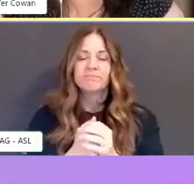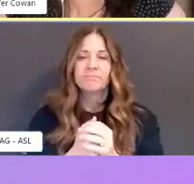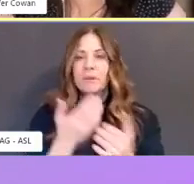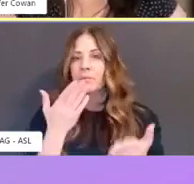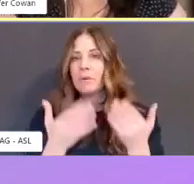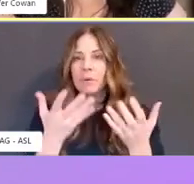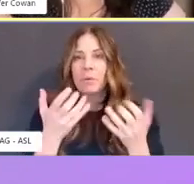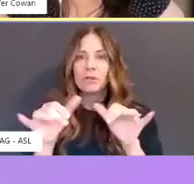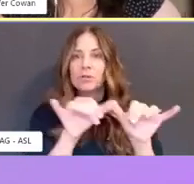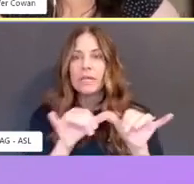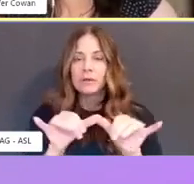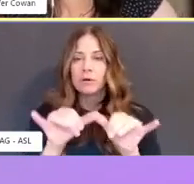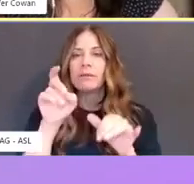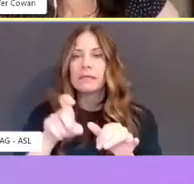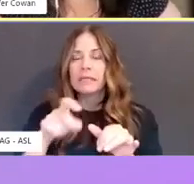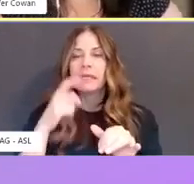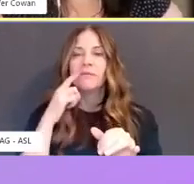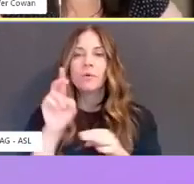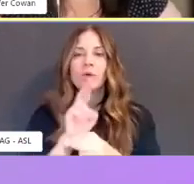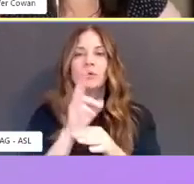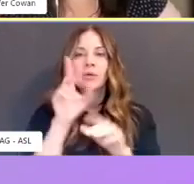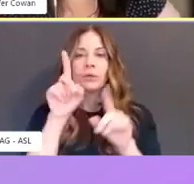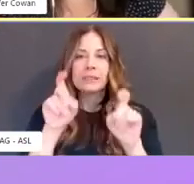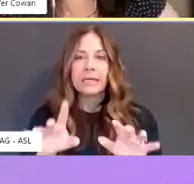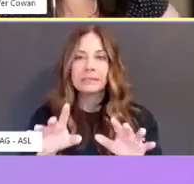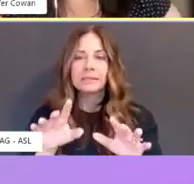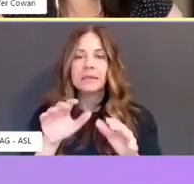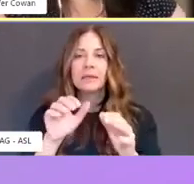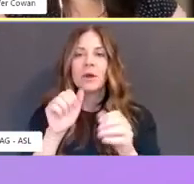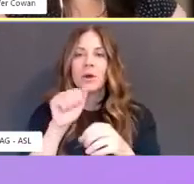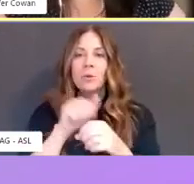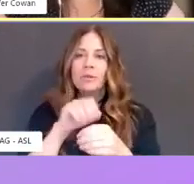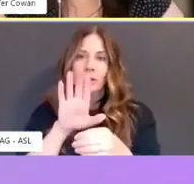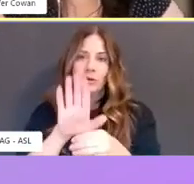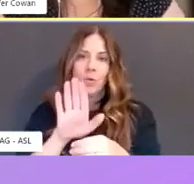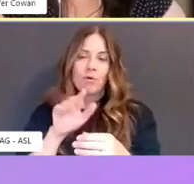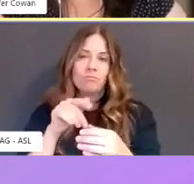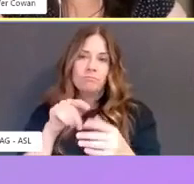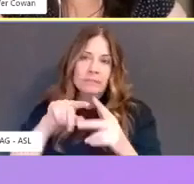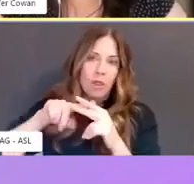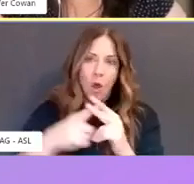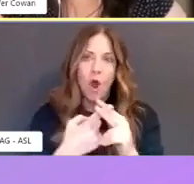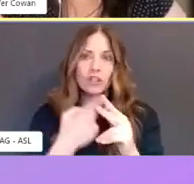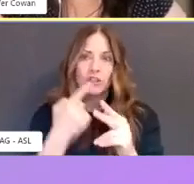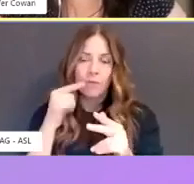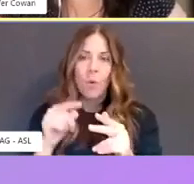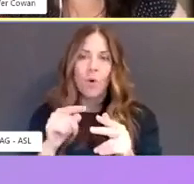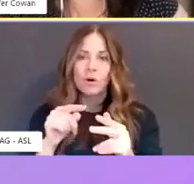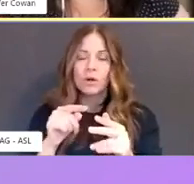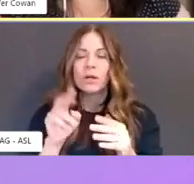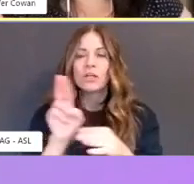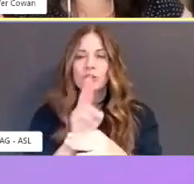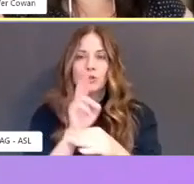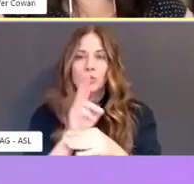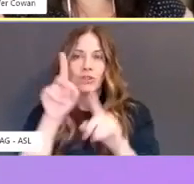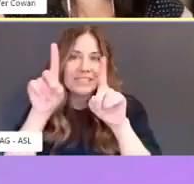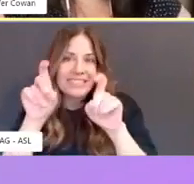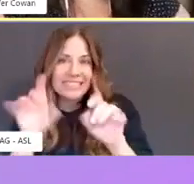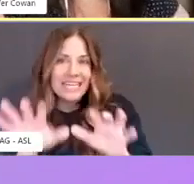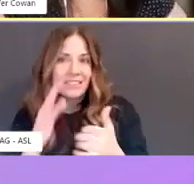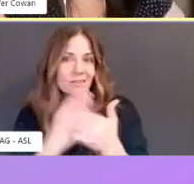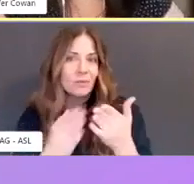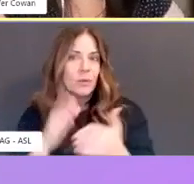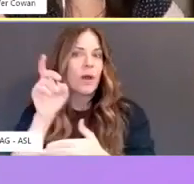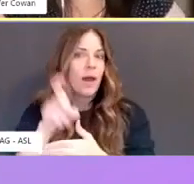to standardize the need for user testing within a product or service launch. Is user testing something that you have to